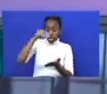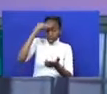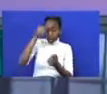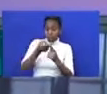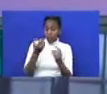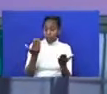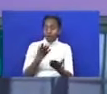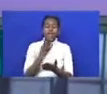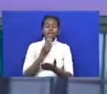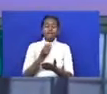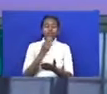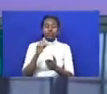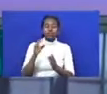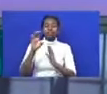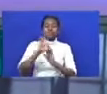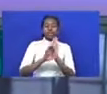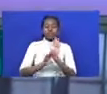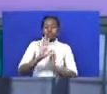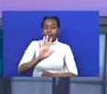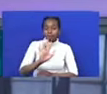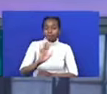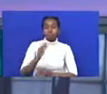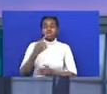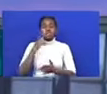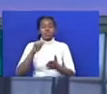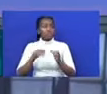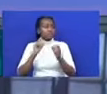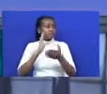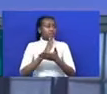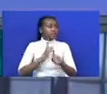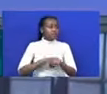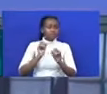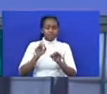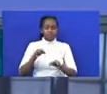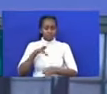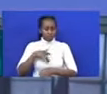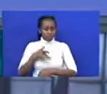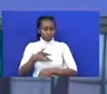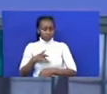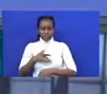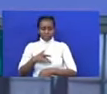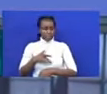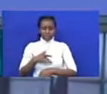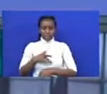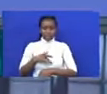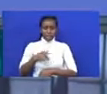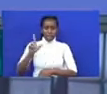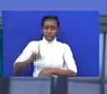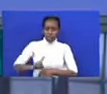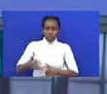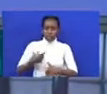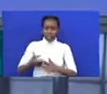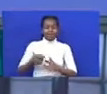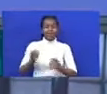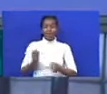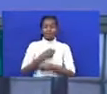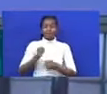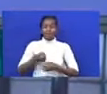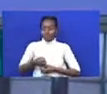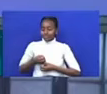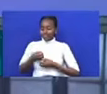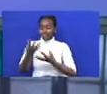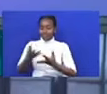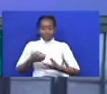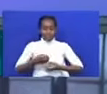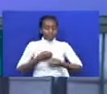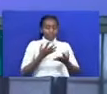dull and sluggish, we're unable to release the things we need to release for a generation. So I